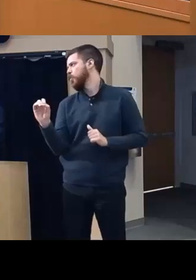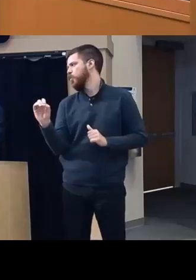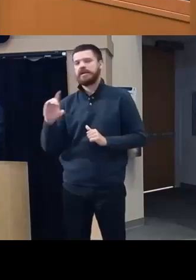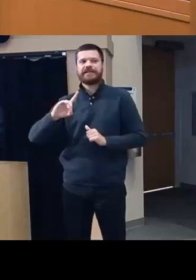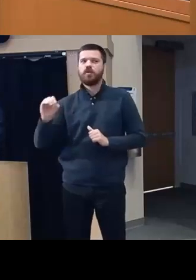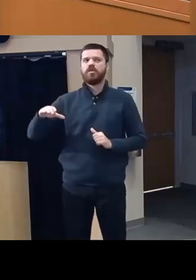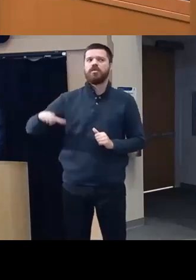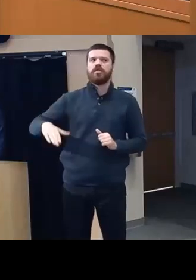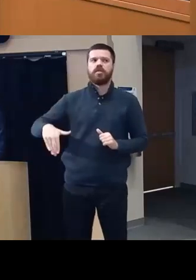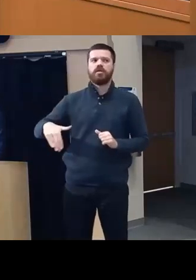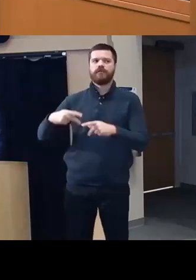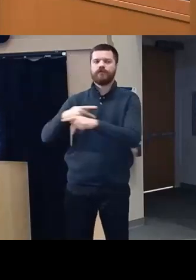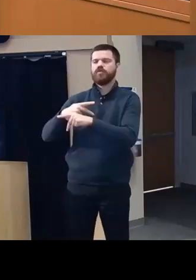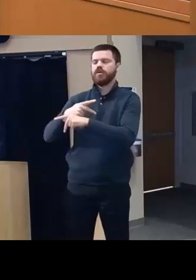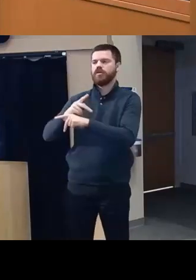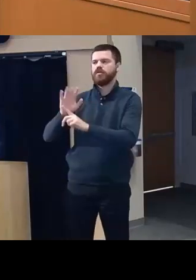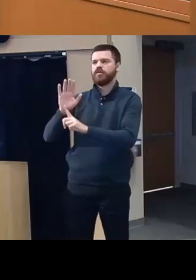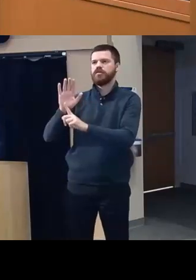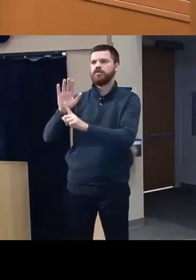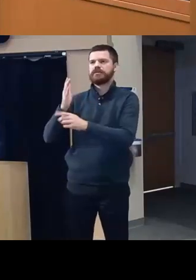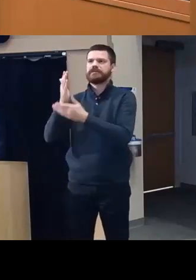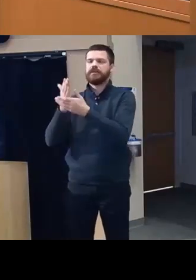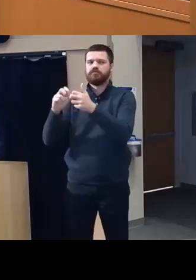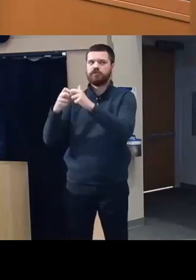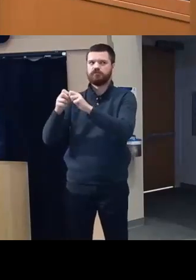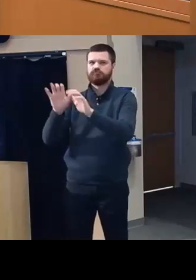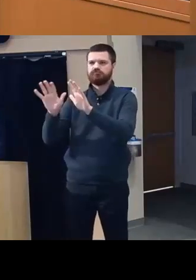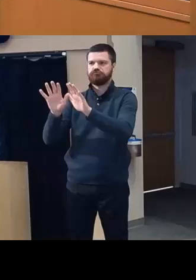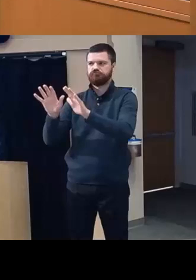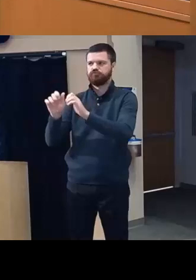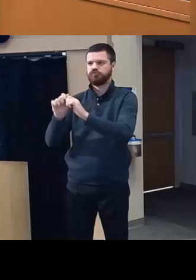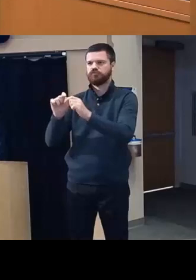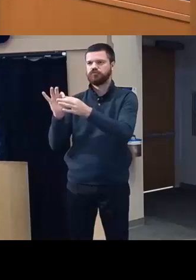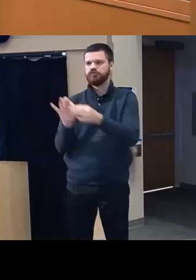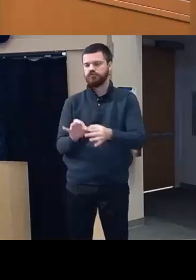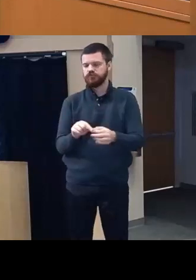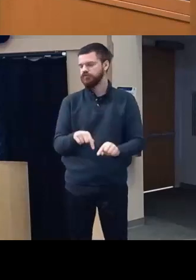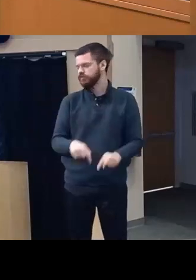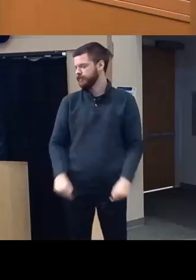not yet resolved certain problems about this.